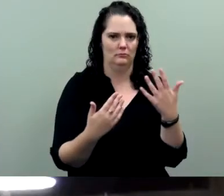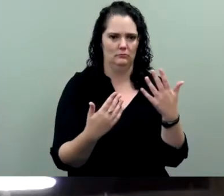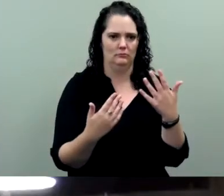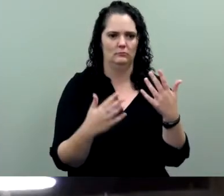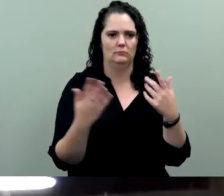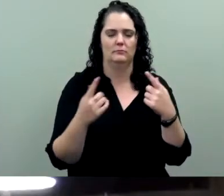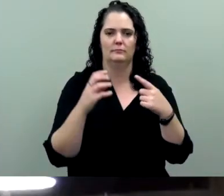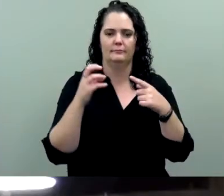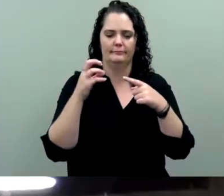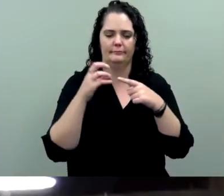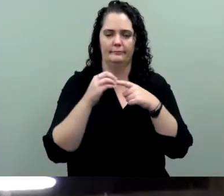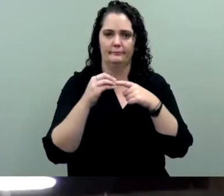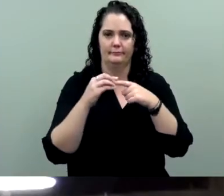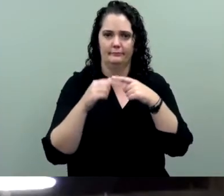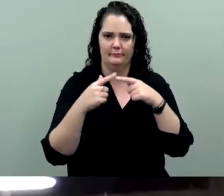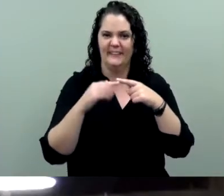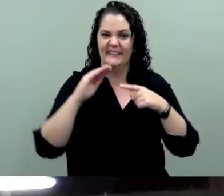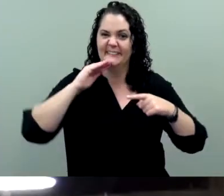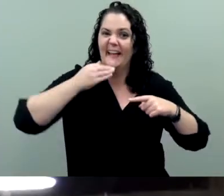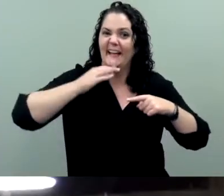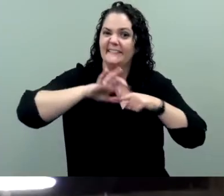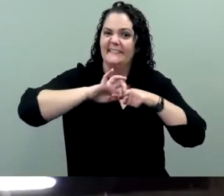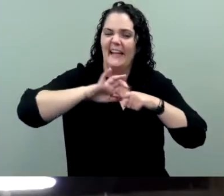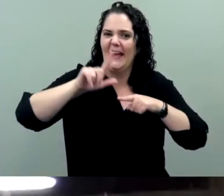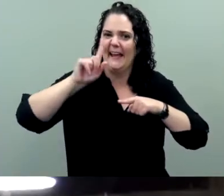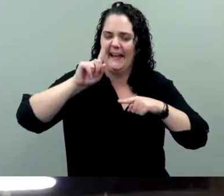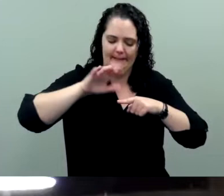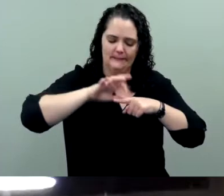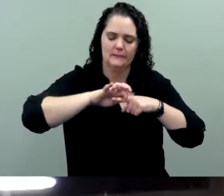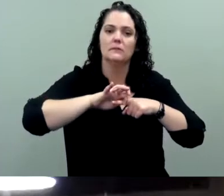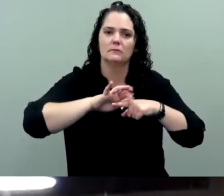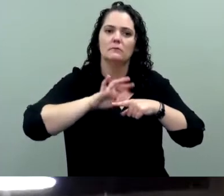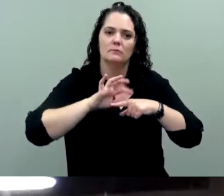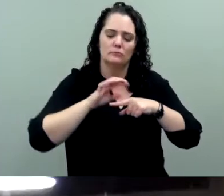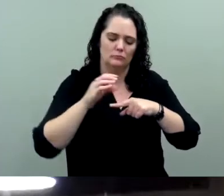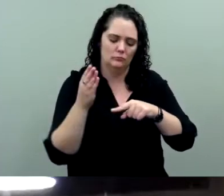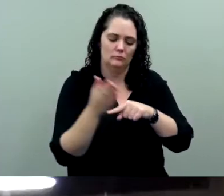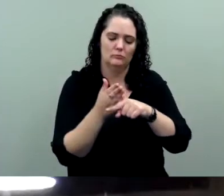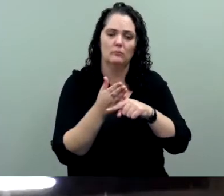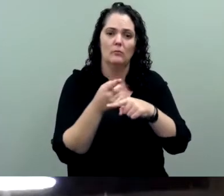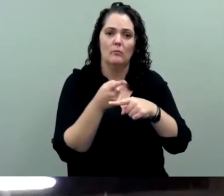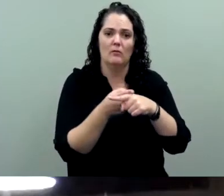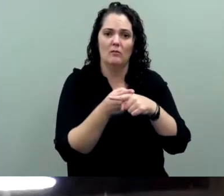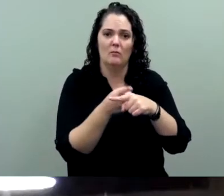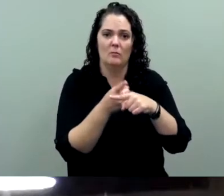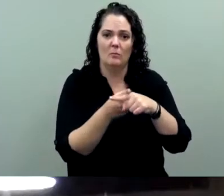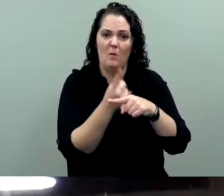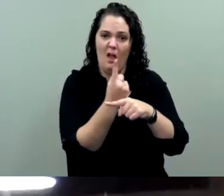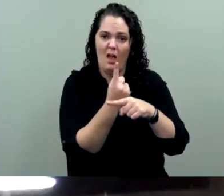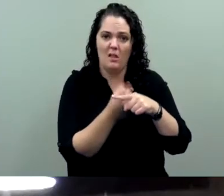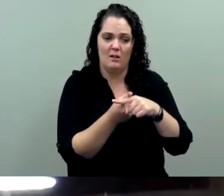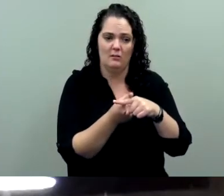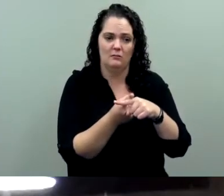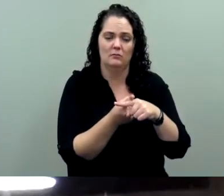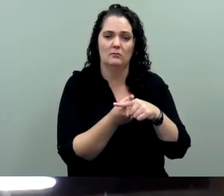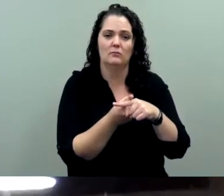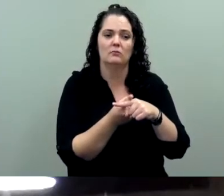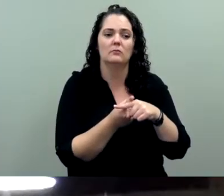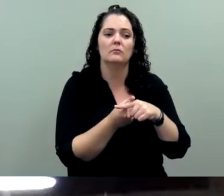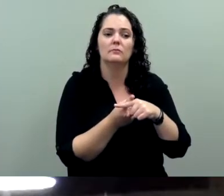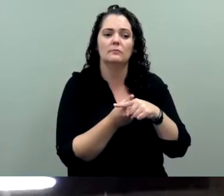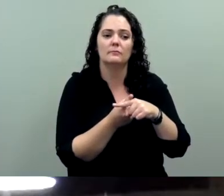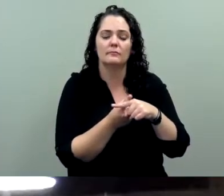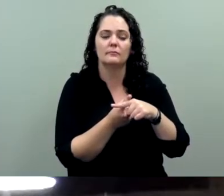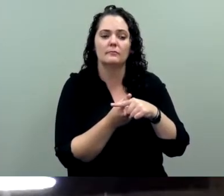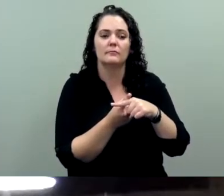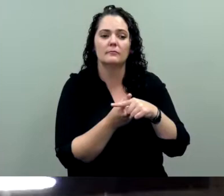and put it on, not too tight. Doesn't have to be too tight. So I've got it there close to my knuckle. All right. Then I'm going to take a second rubber band, put